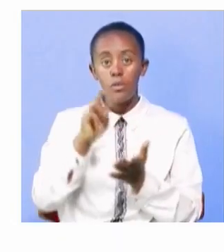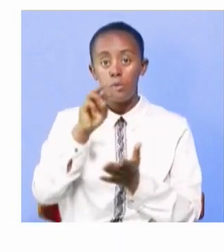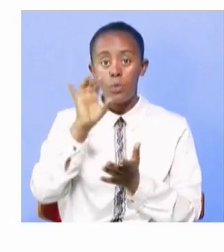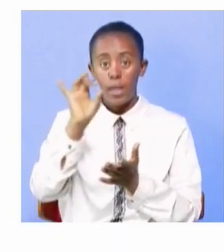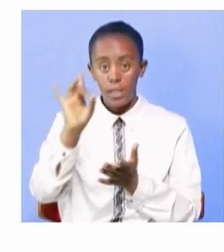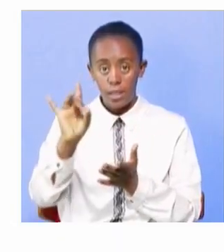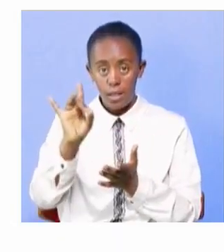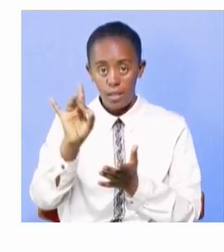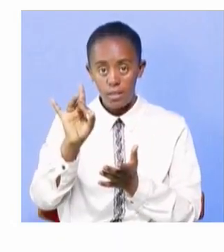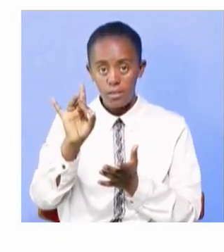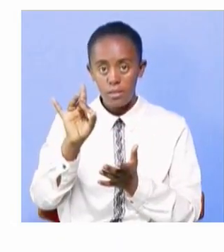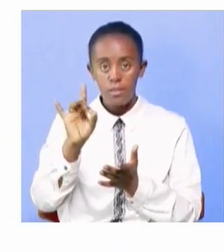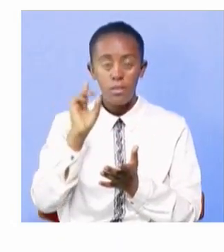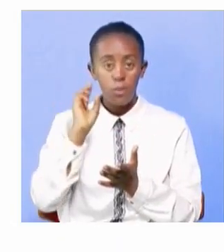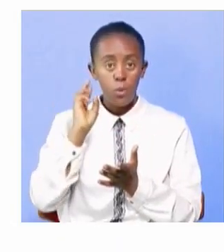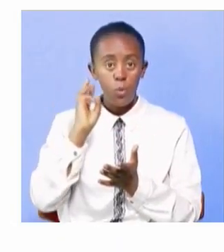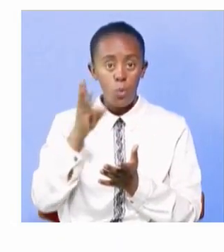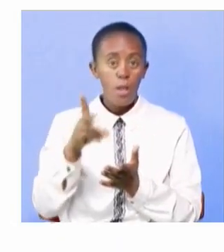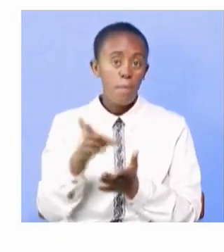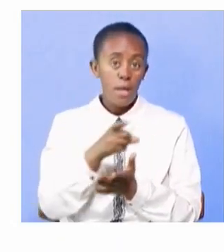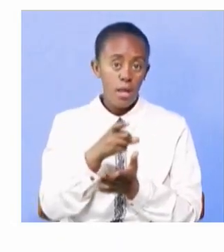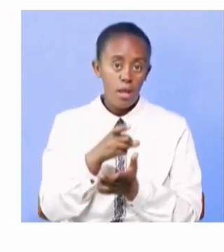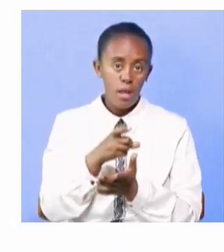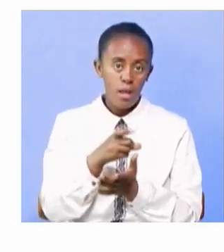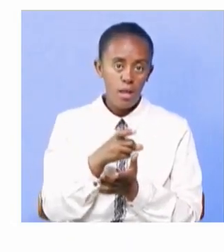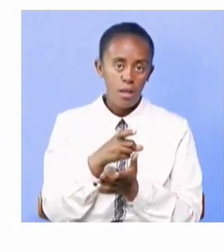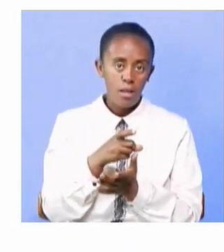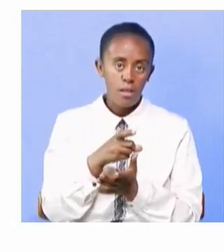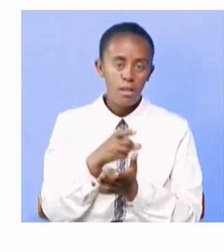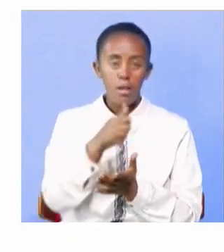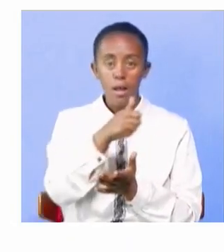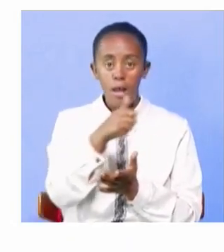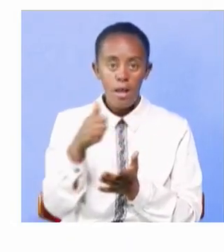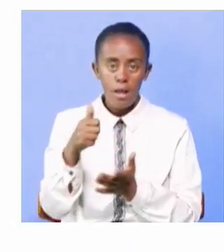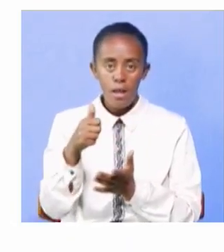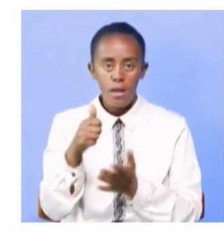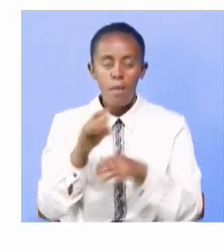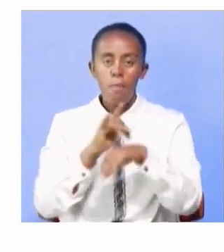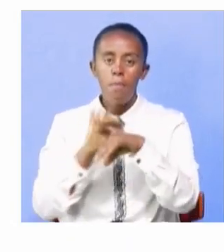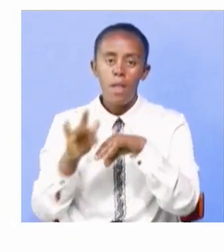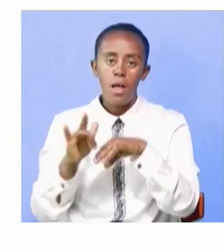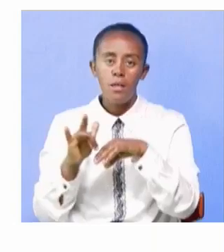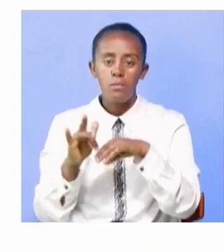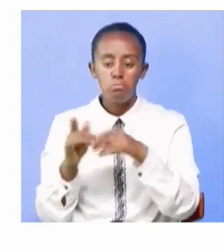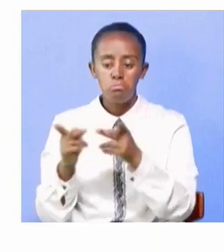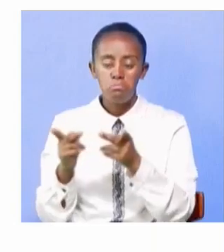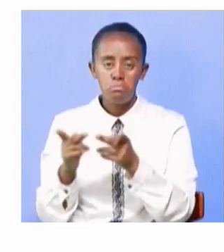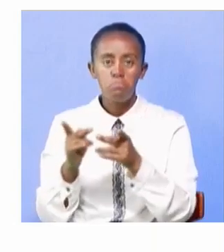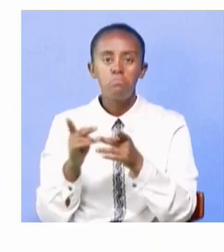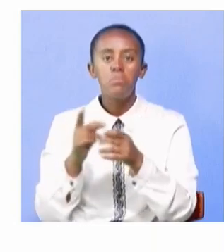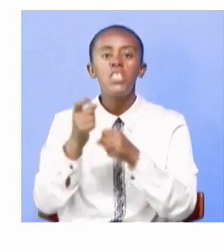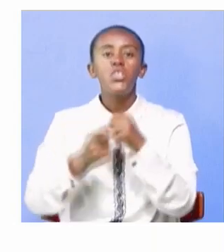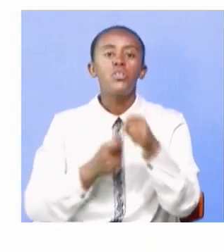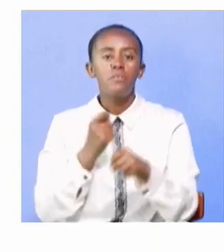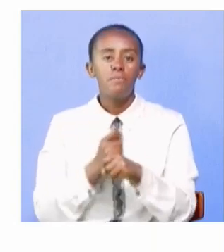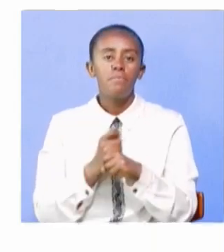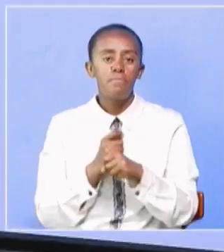2028 will be a blank space year.